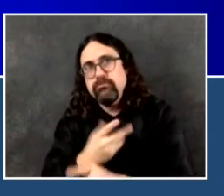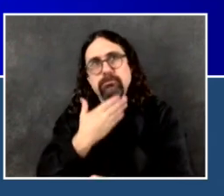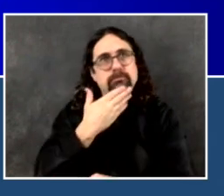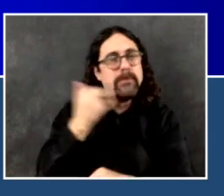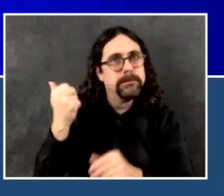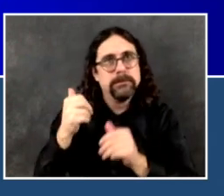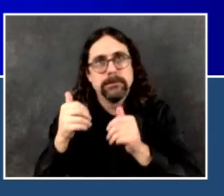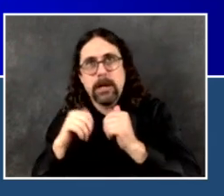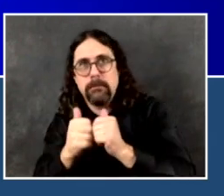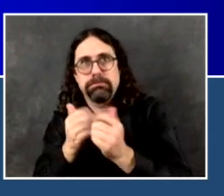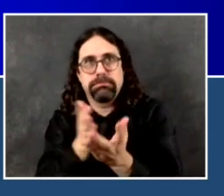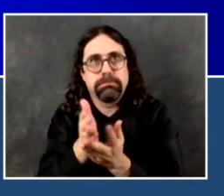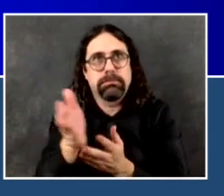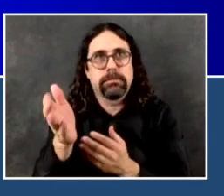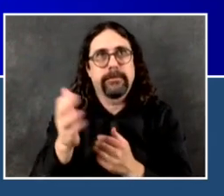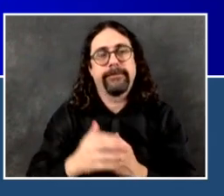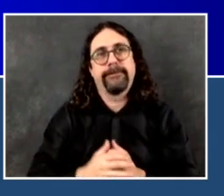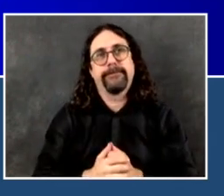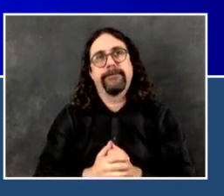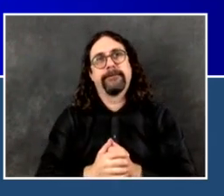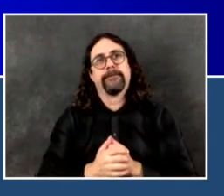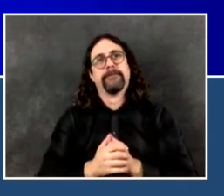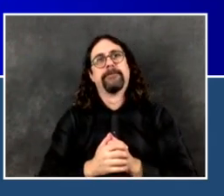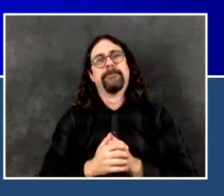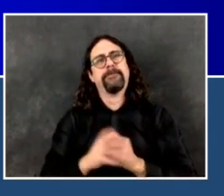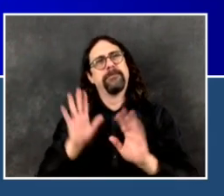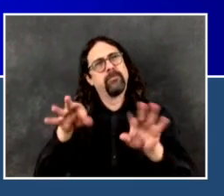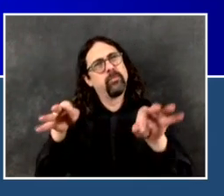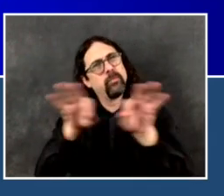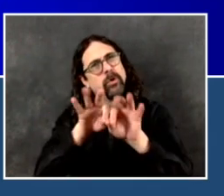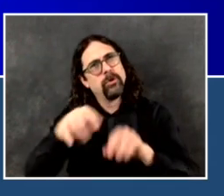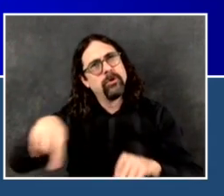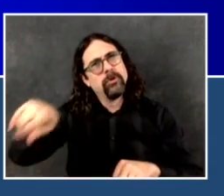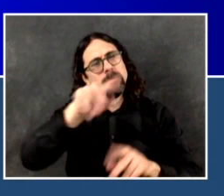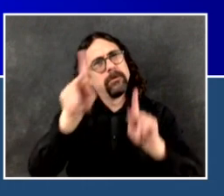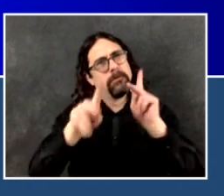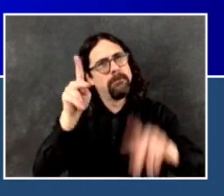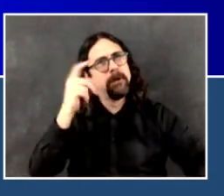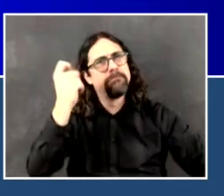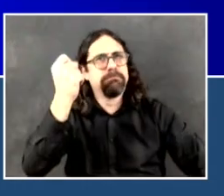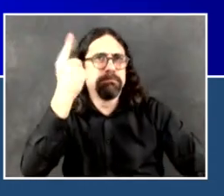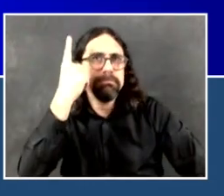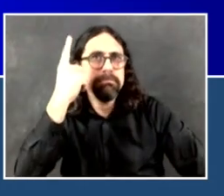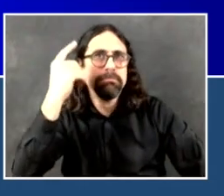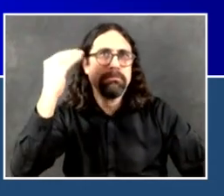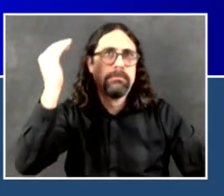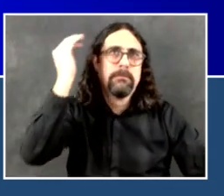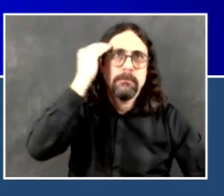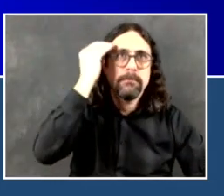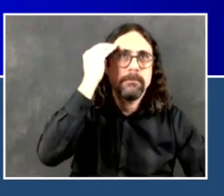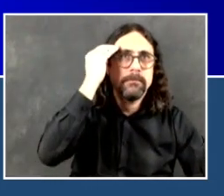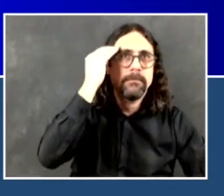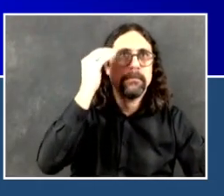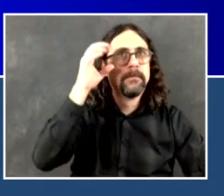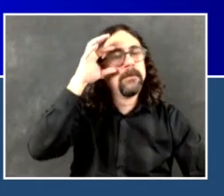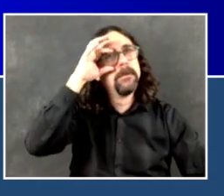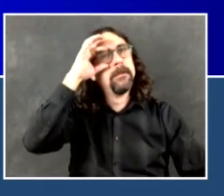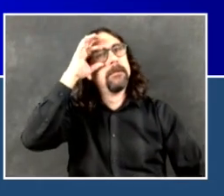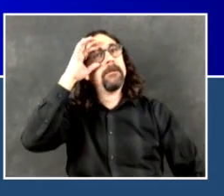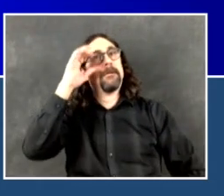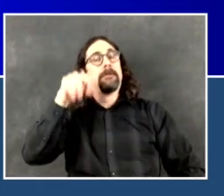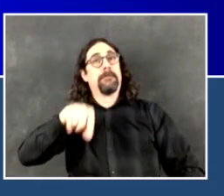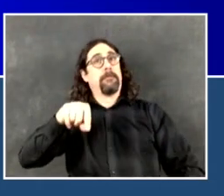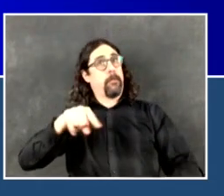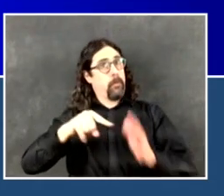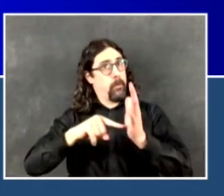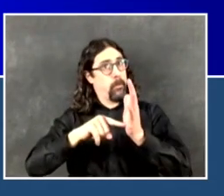for emphasis. It's not like there's ever one jump back to normalcy. It's a series of careful, smart moves. And then you test each one along